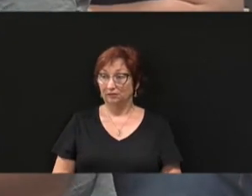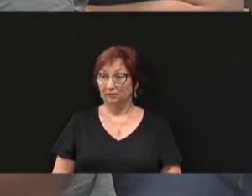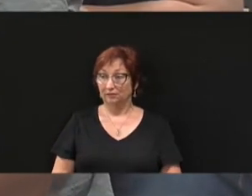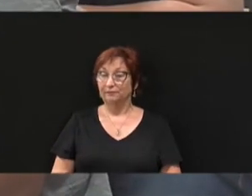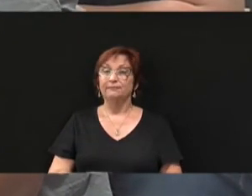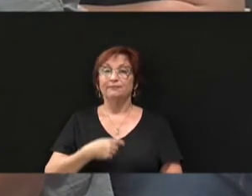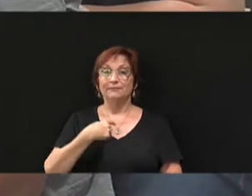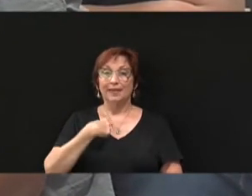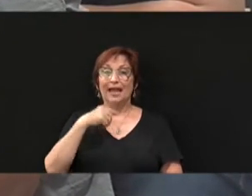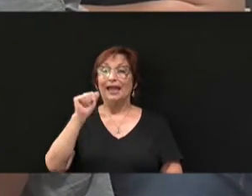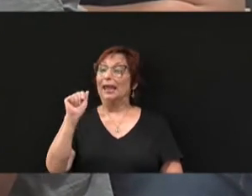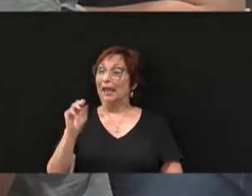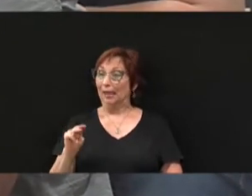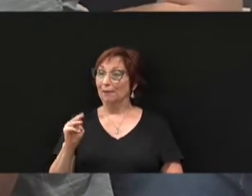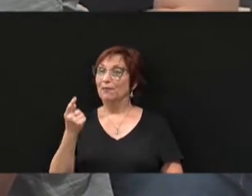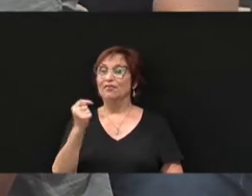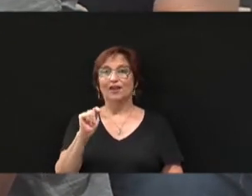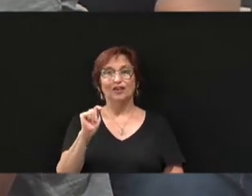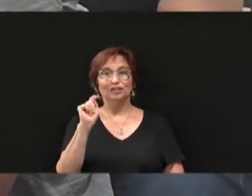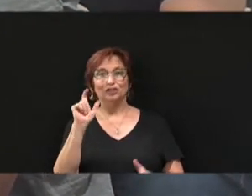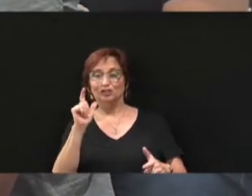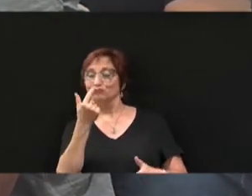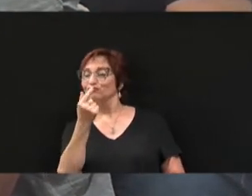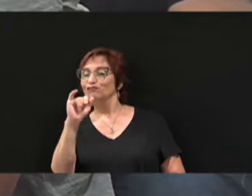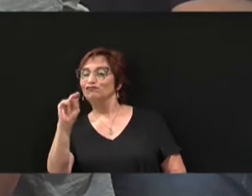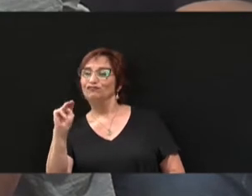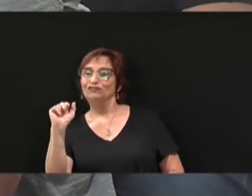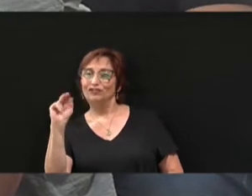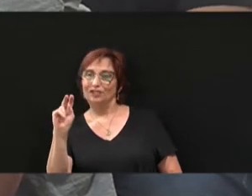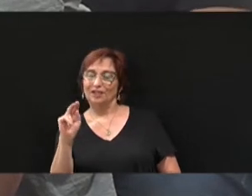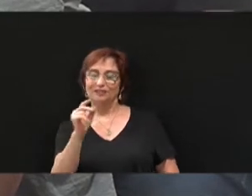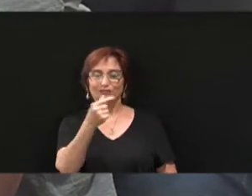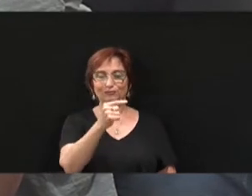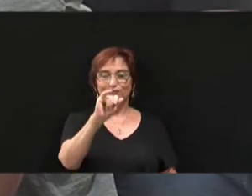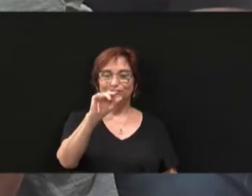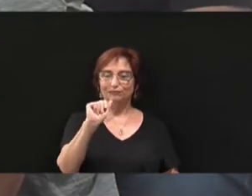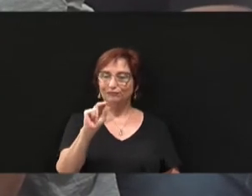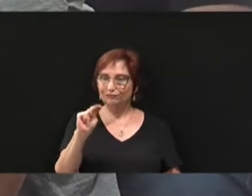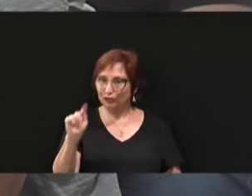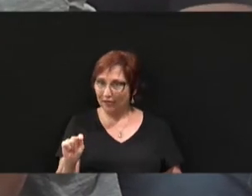I am the giant in all the books.